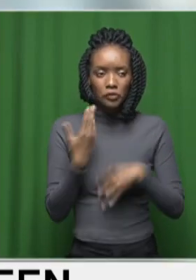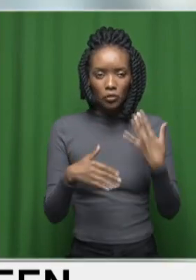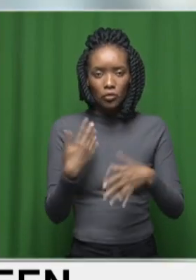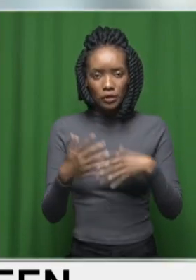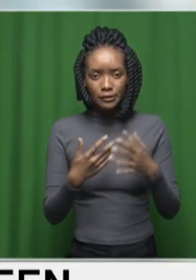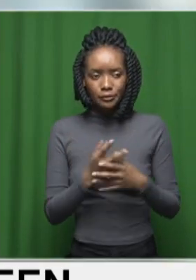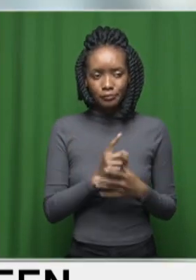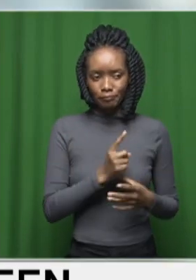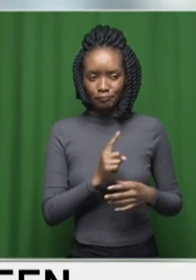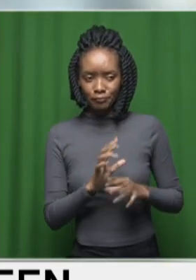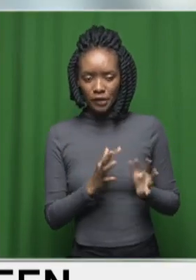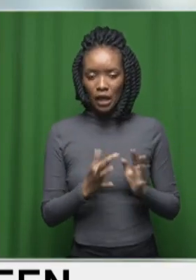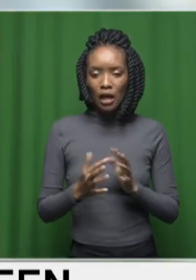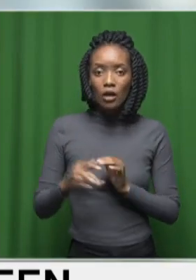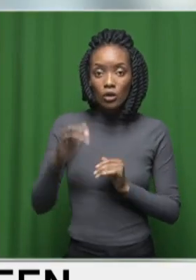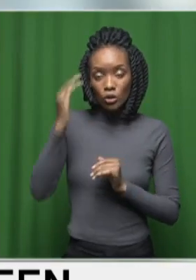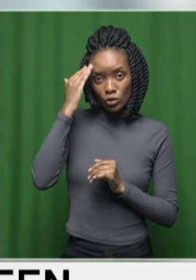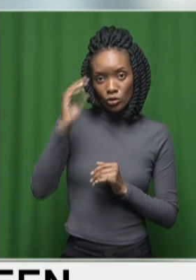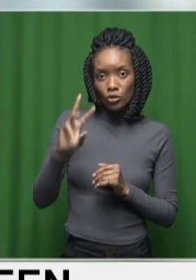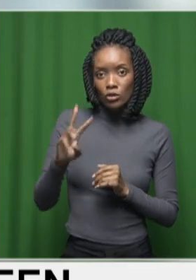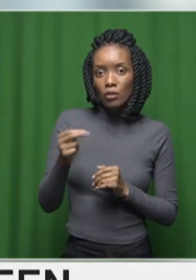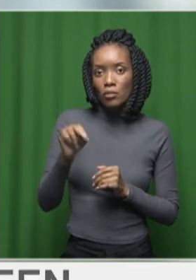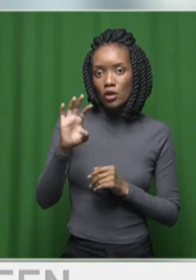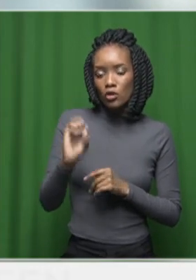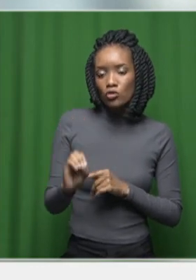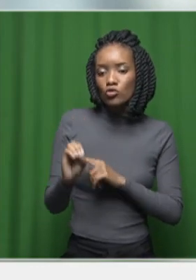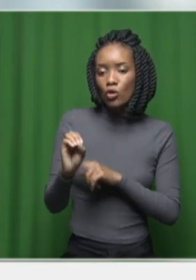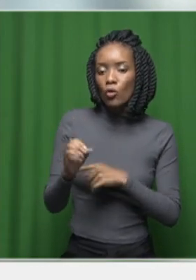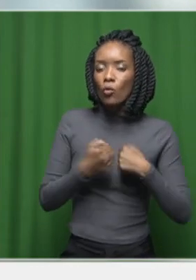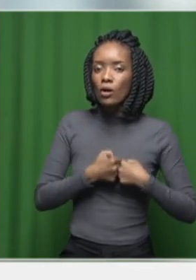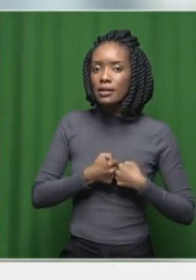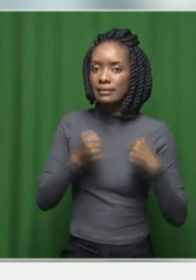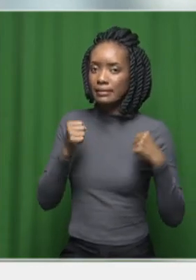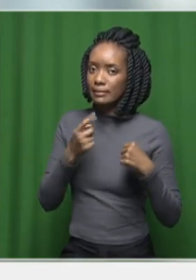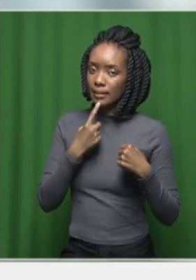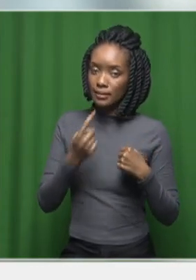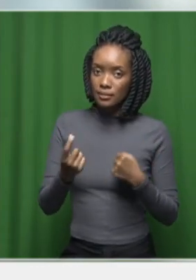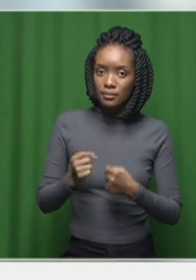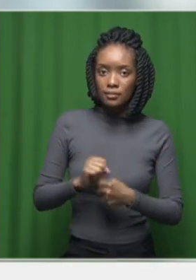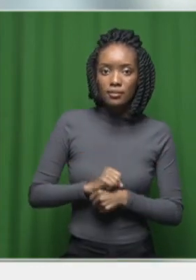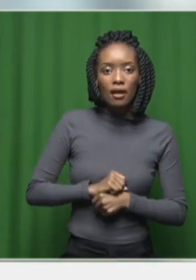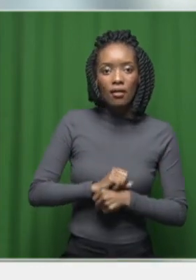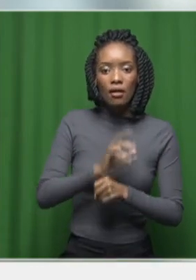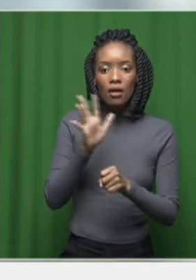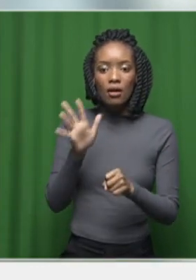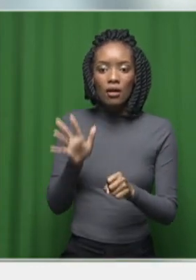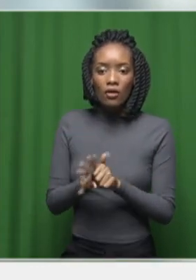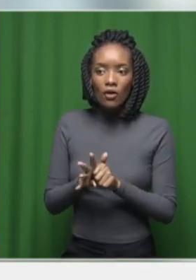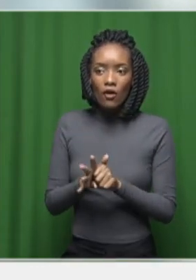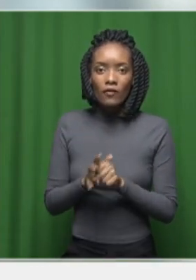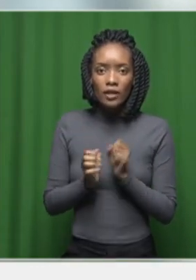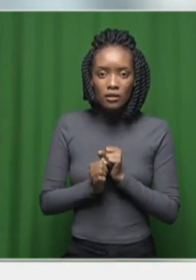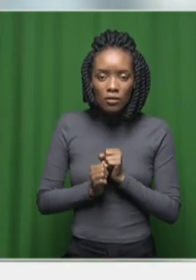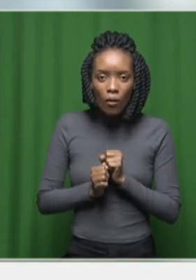know that the WHO declared an end to the pandemic. It's no longer a public